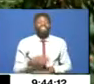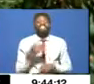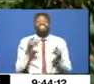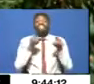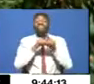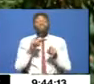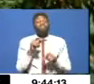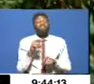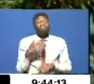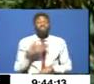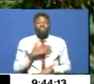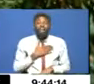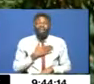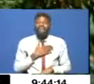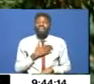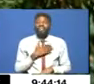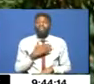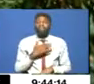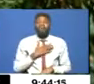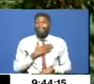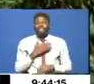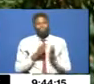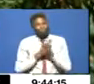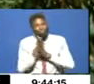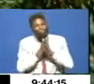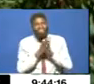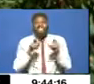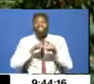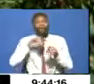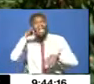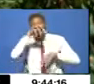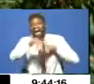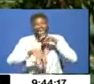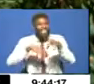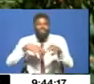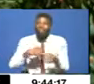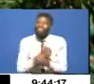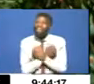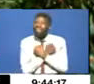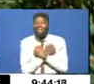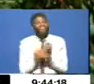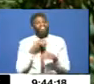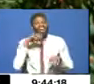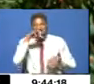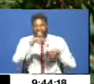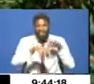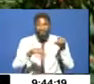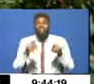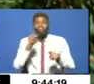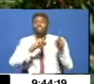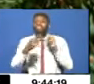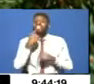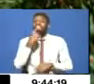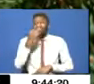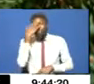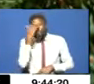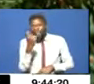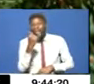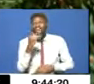my interest was just animals. And people said, why veterinary? Why